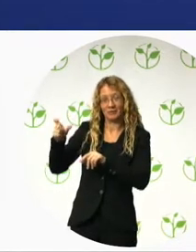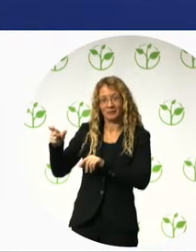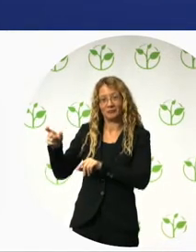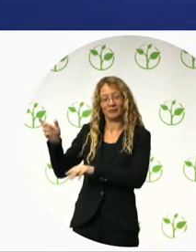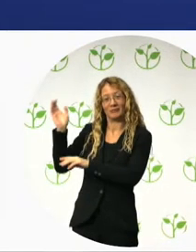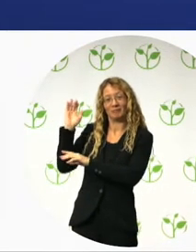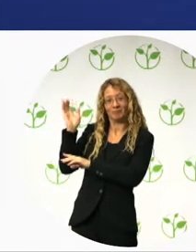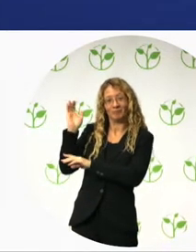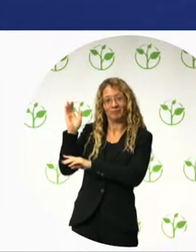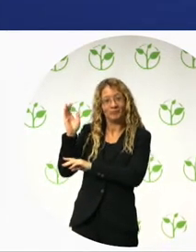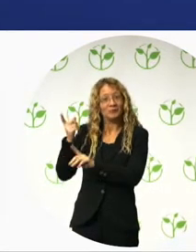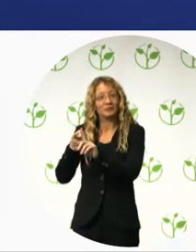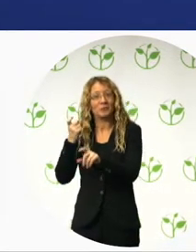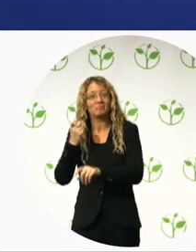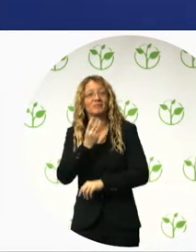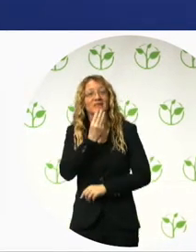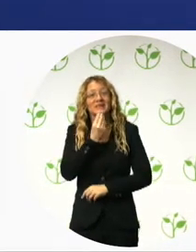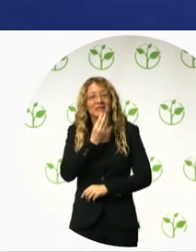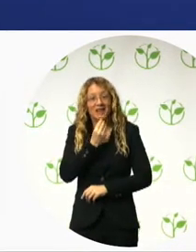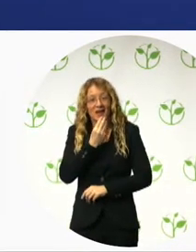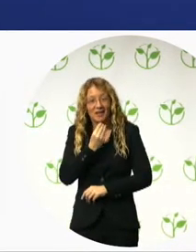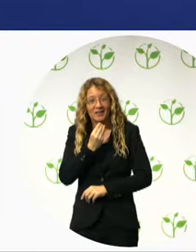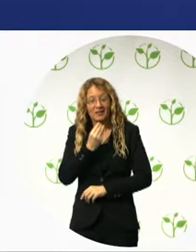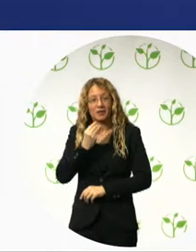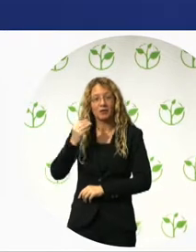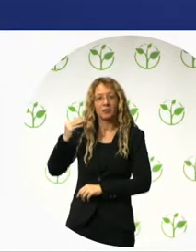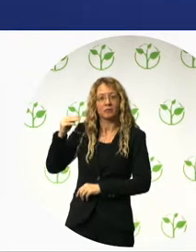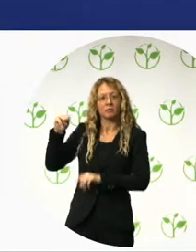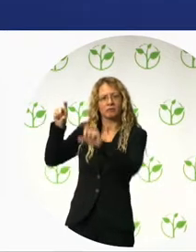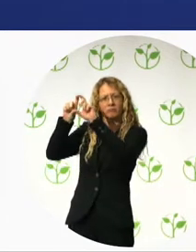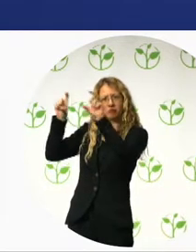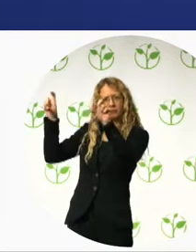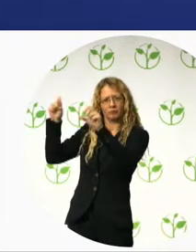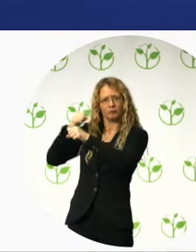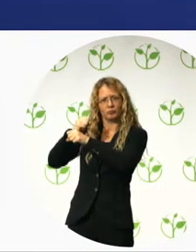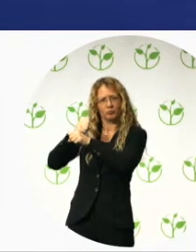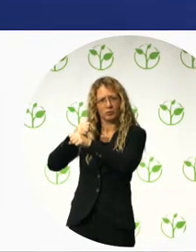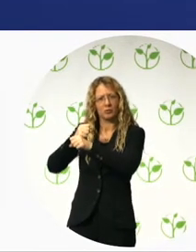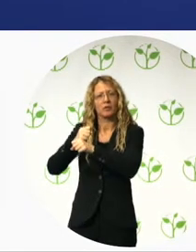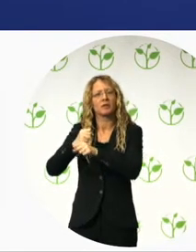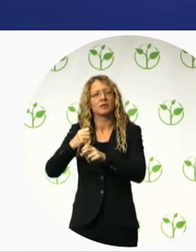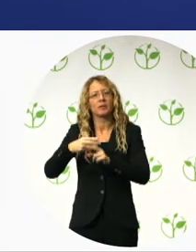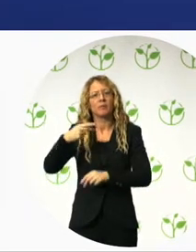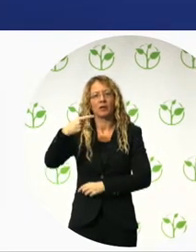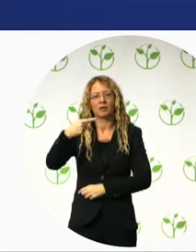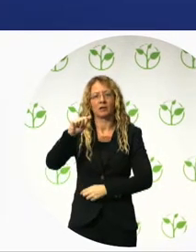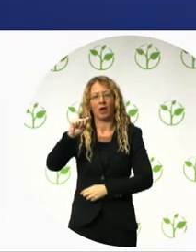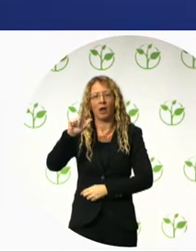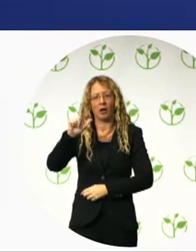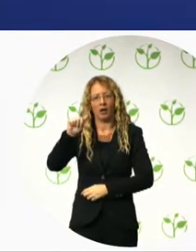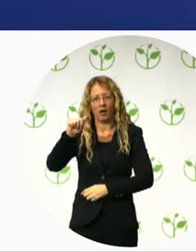is the CEO of Gala Prompter, Yonat Berlin. The company's mission is to make the performing arts accessible to